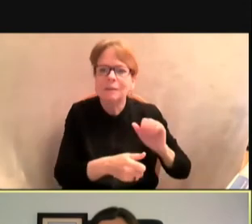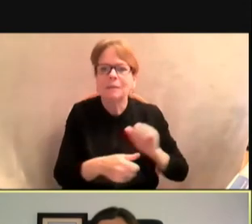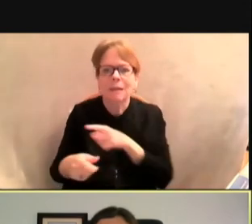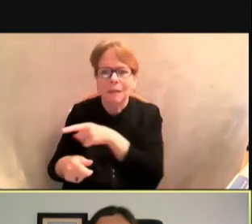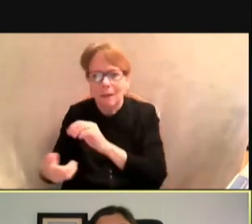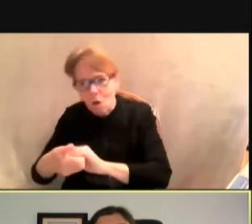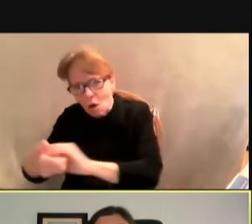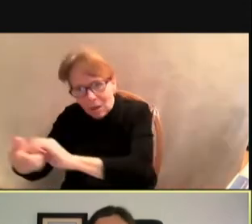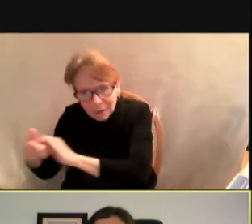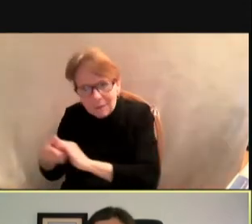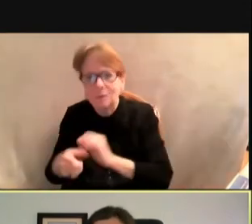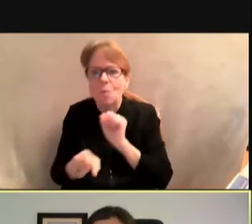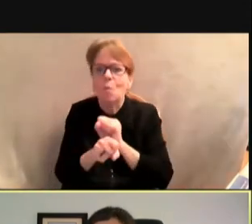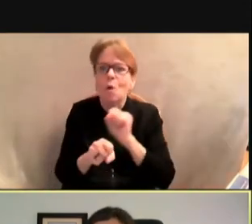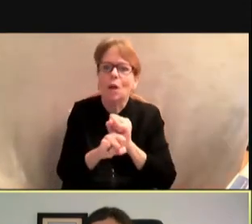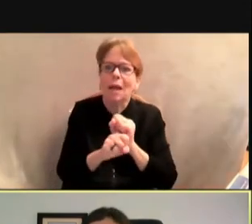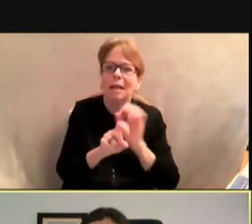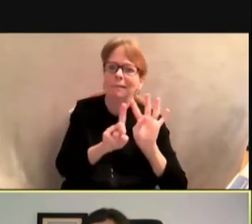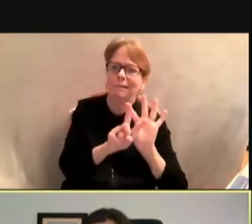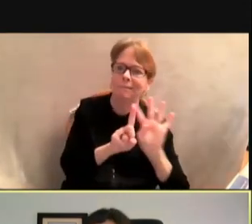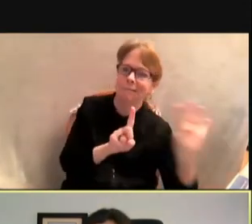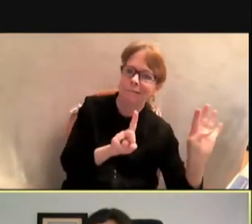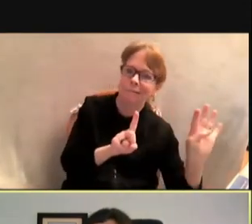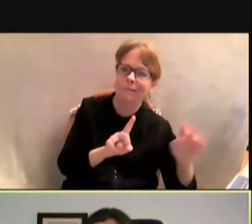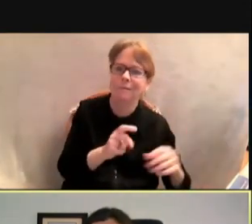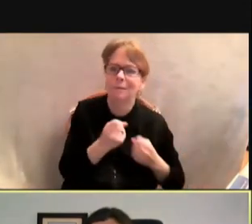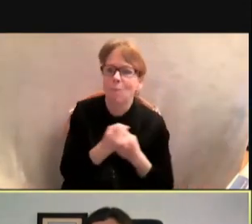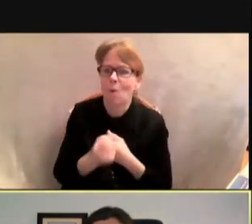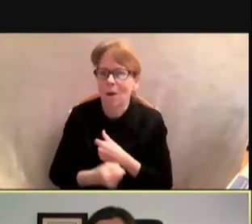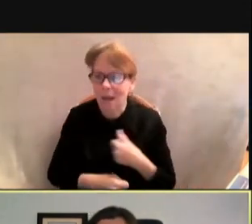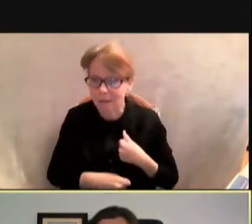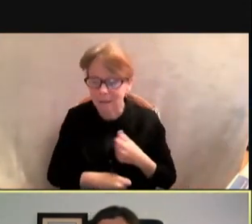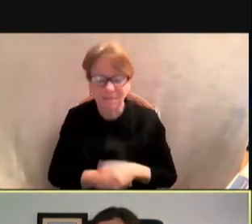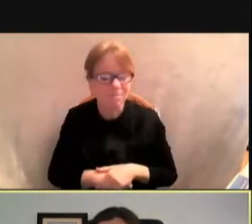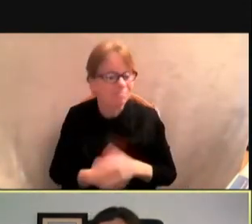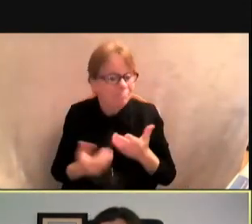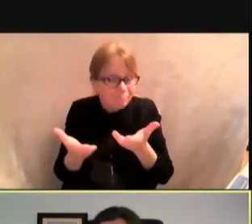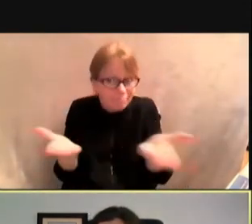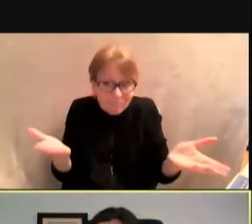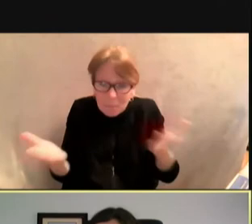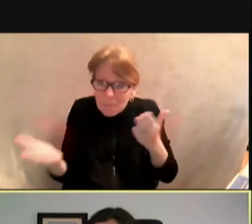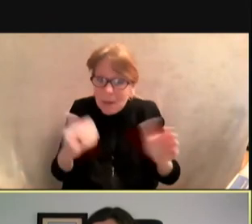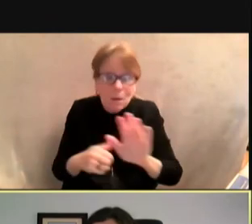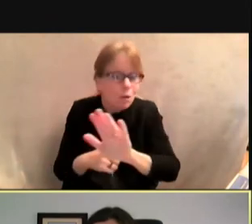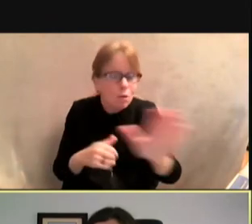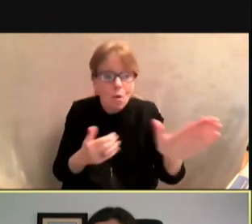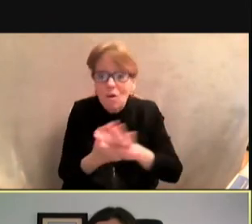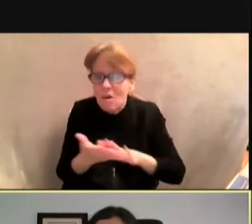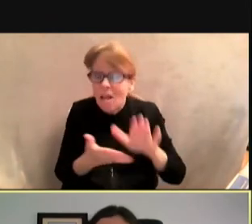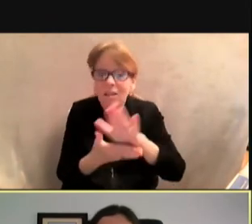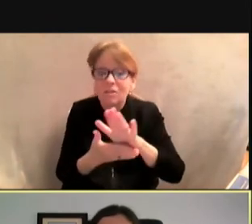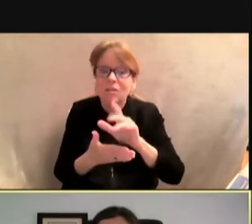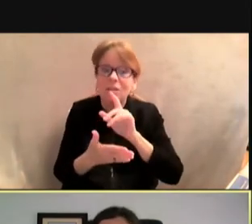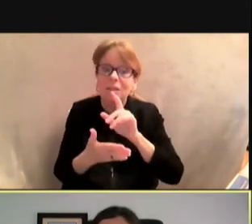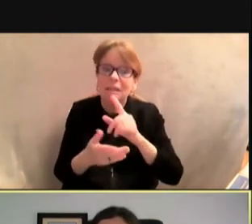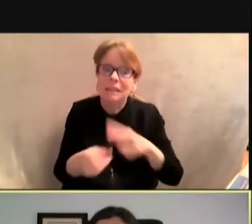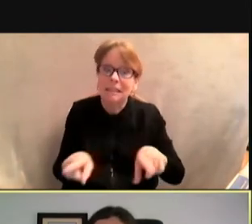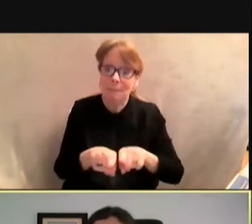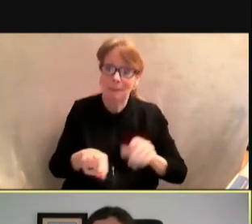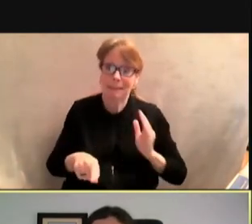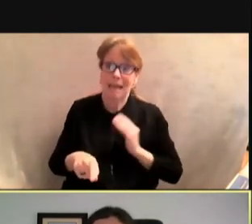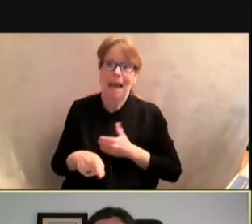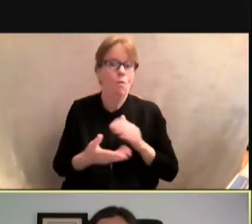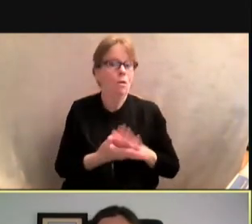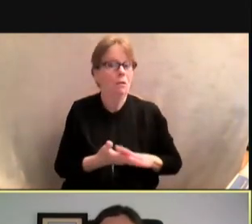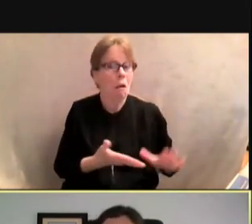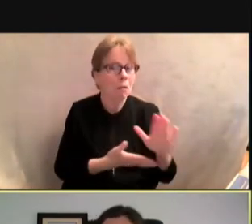forms. So in the audience, your institutions may be more or less like our large academic centers. Your advocacy may